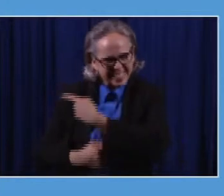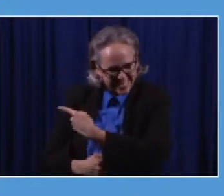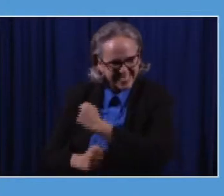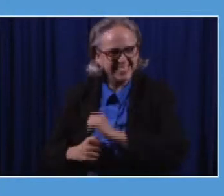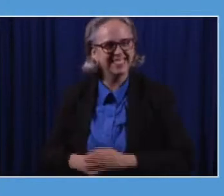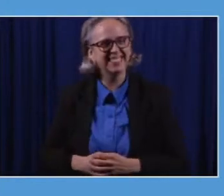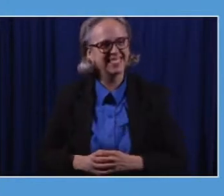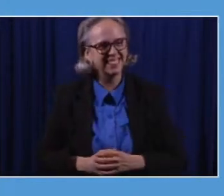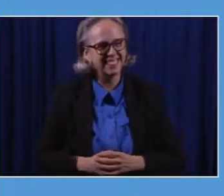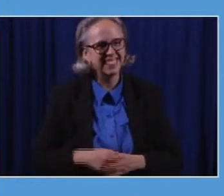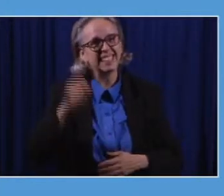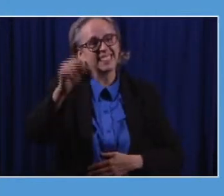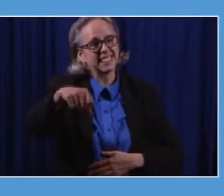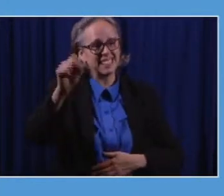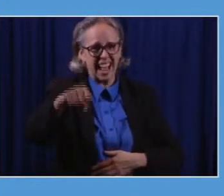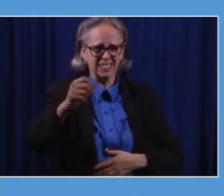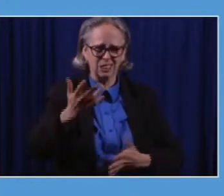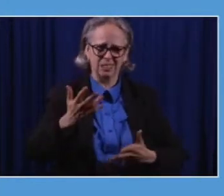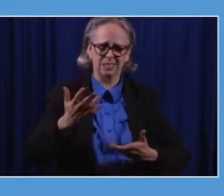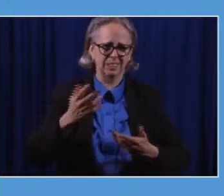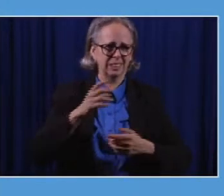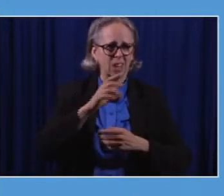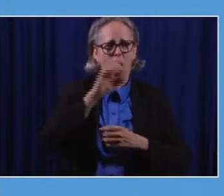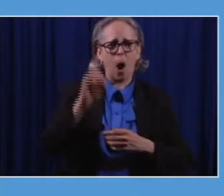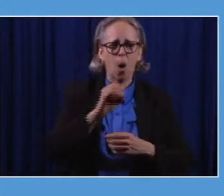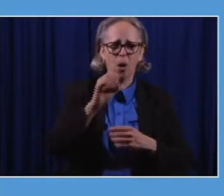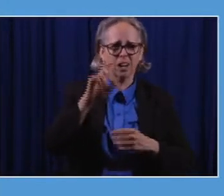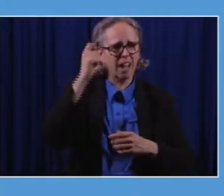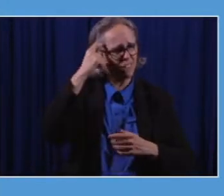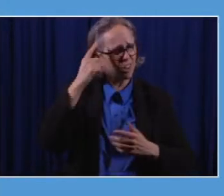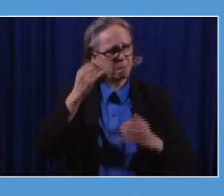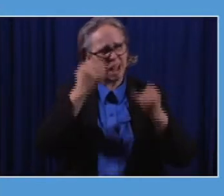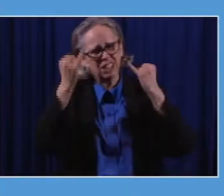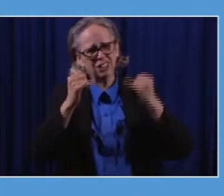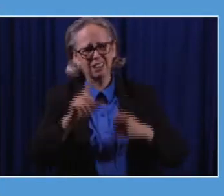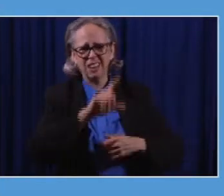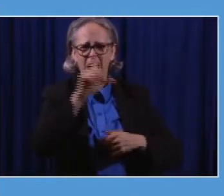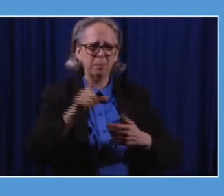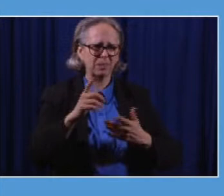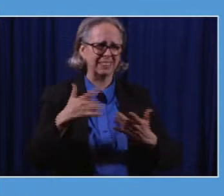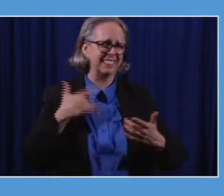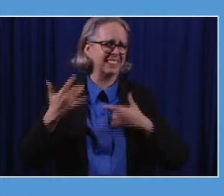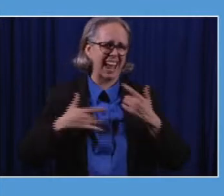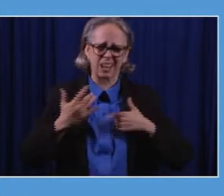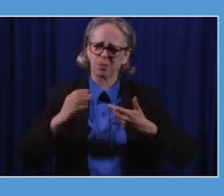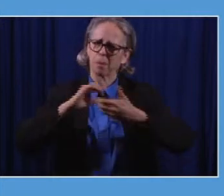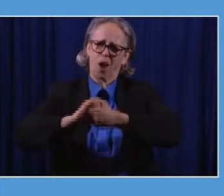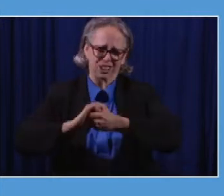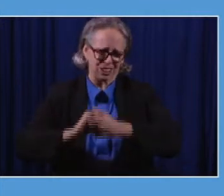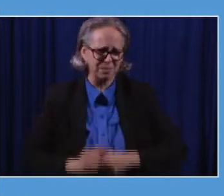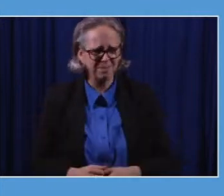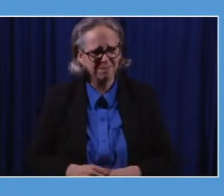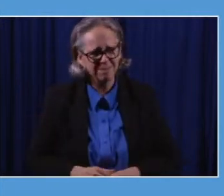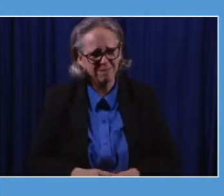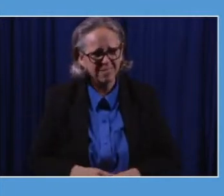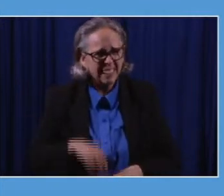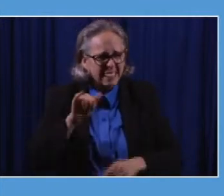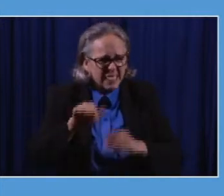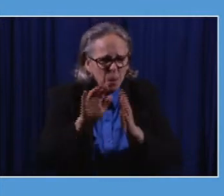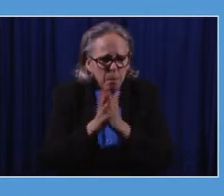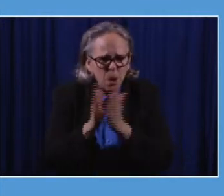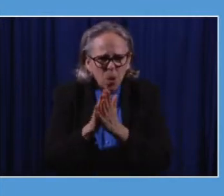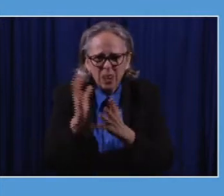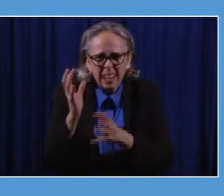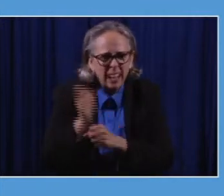partner with Ohio Governor's Imagination Library. What I really appreciate about the books that he's received